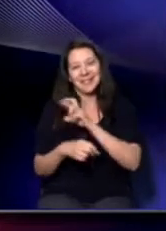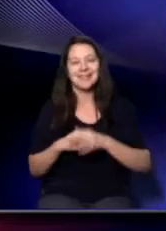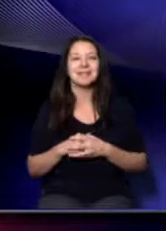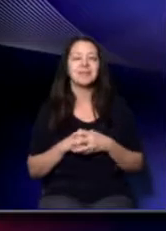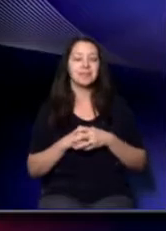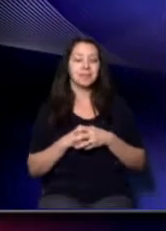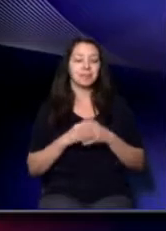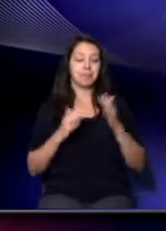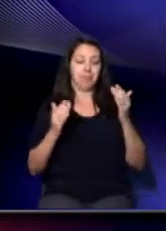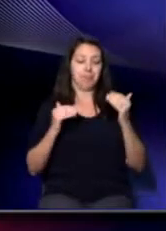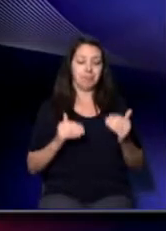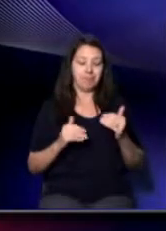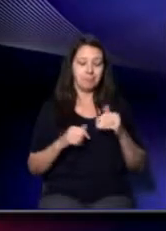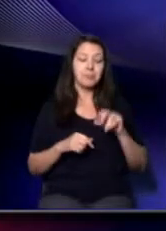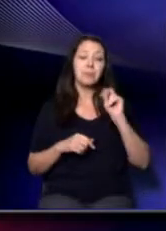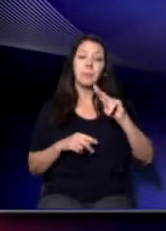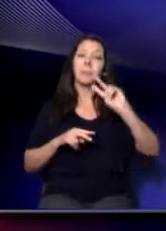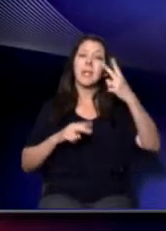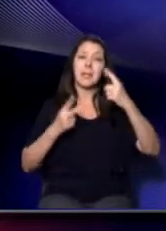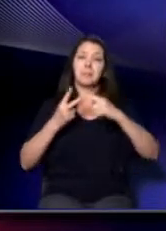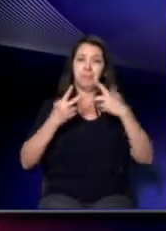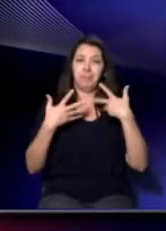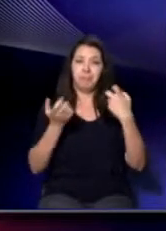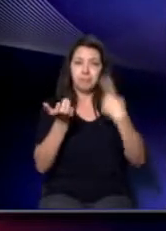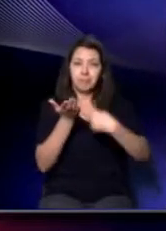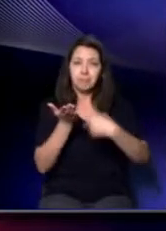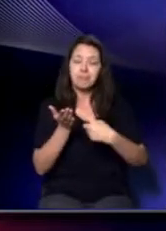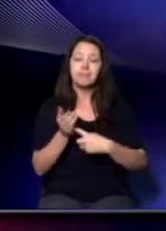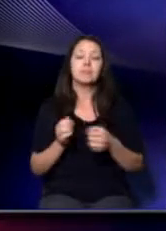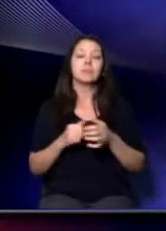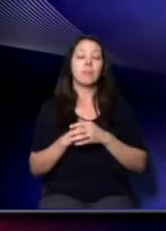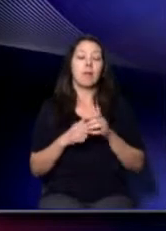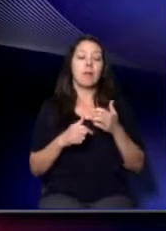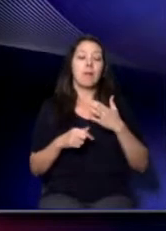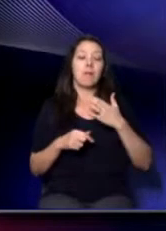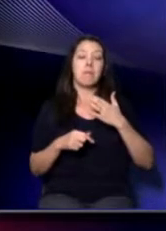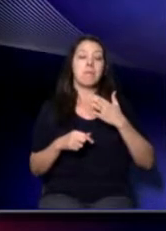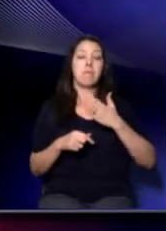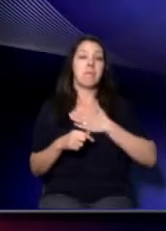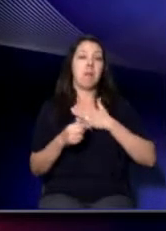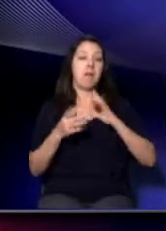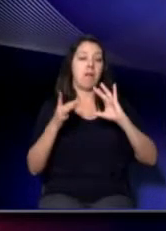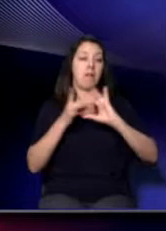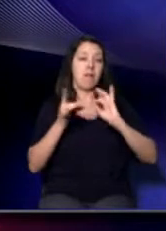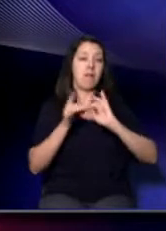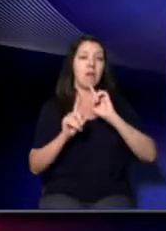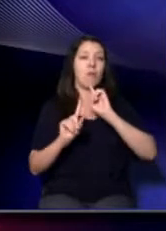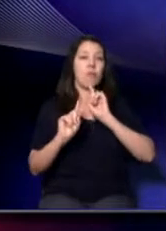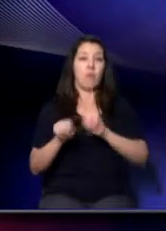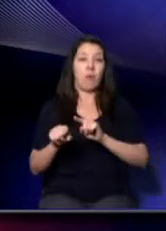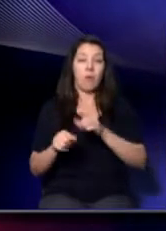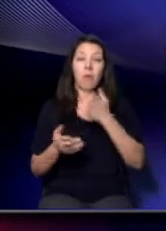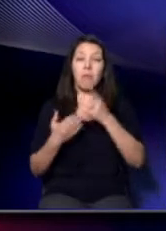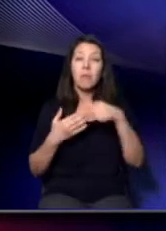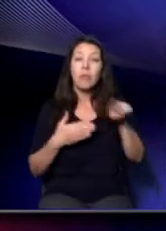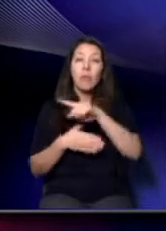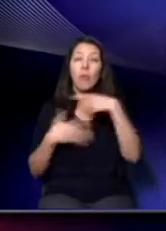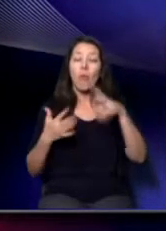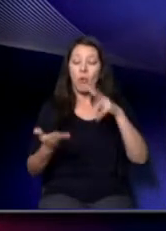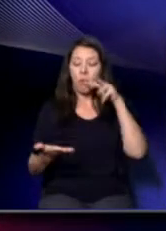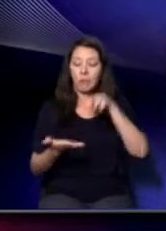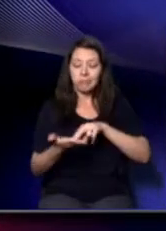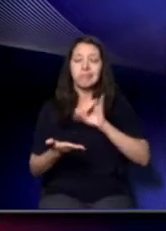Okay, and then the second thing is my report. You might have noticed that I